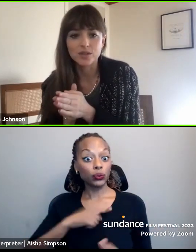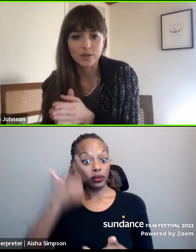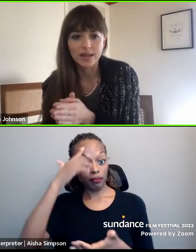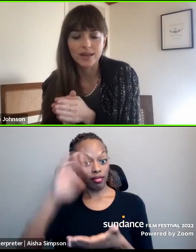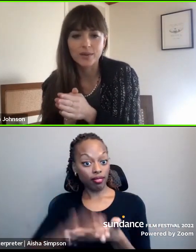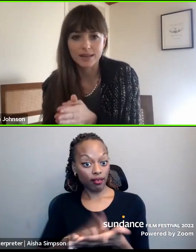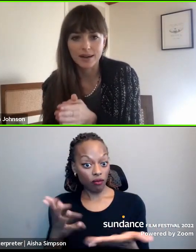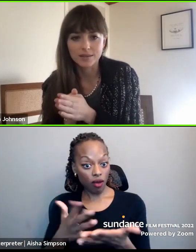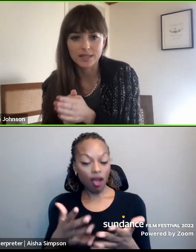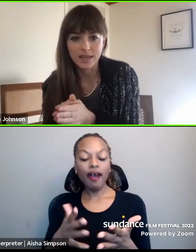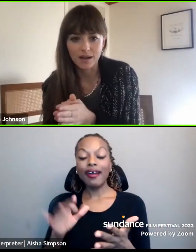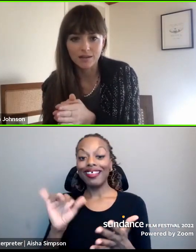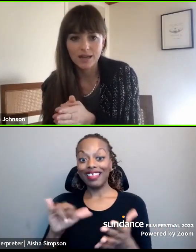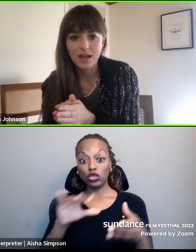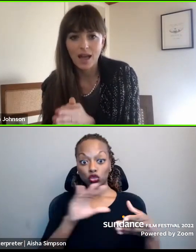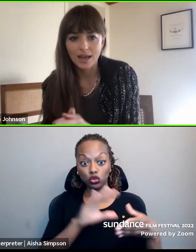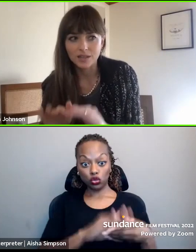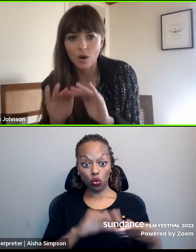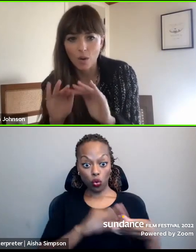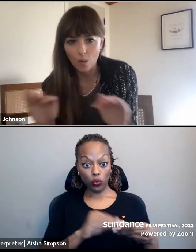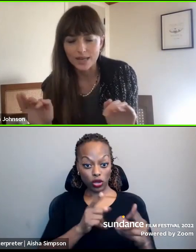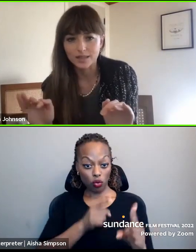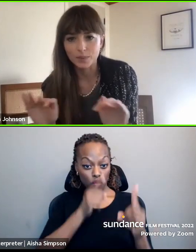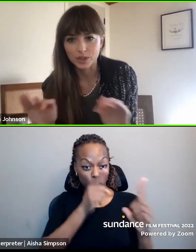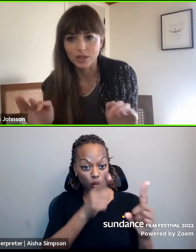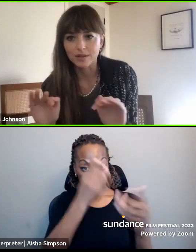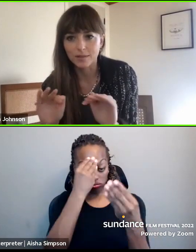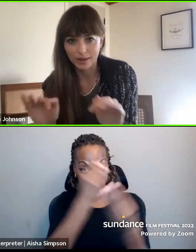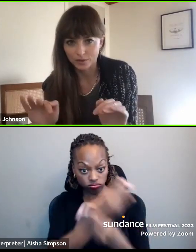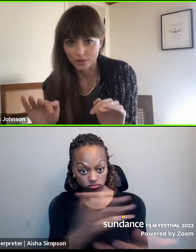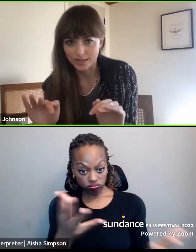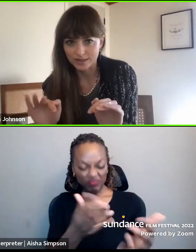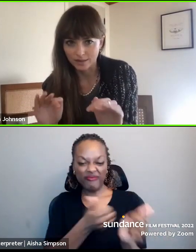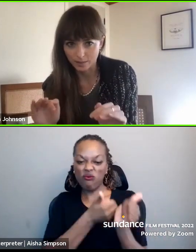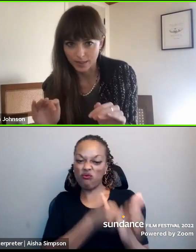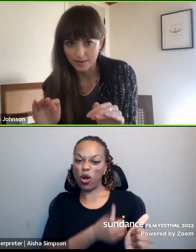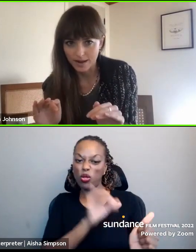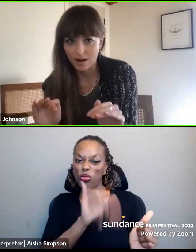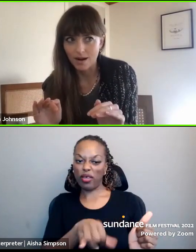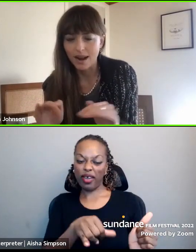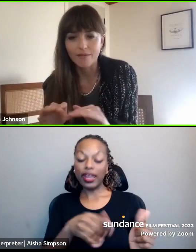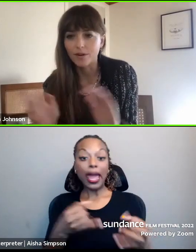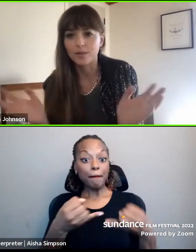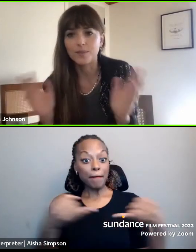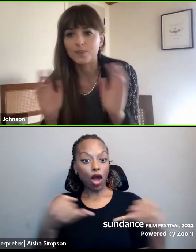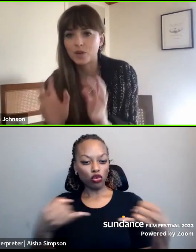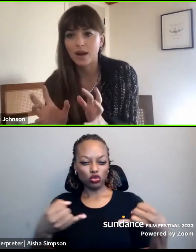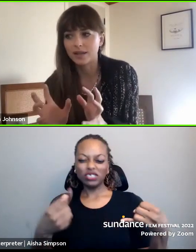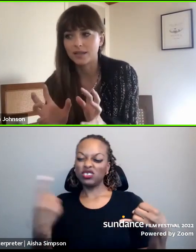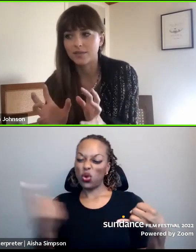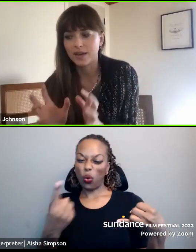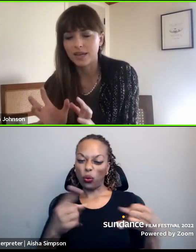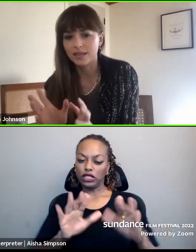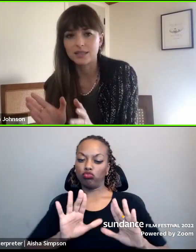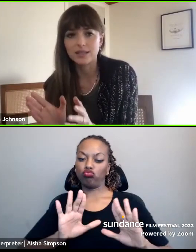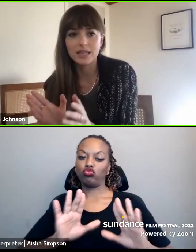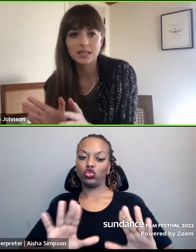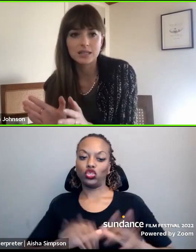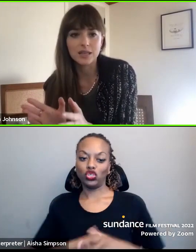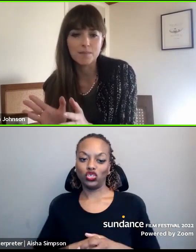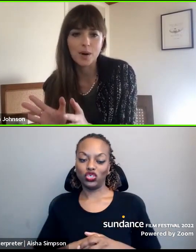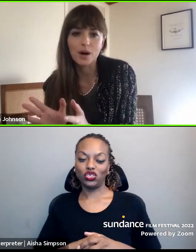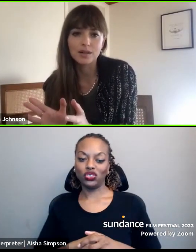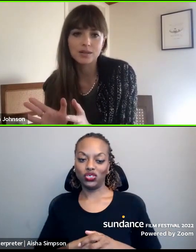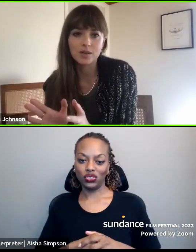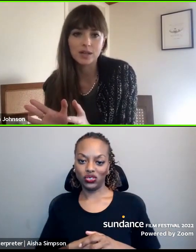integrity of the story that we set out to tell, and always pushing the boundaries a little bit and never trying to fit